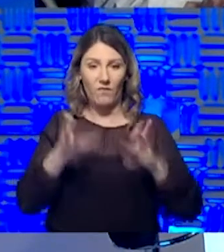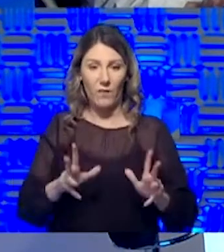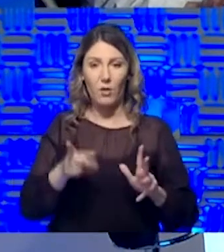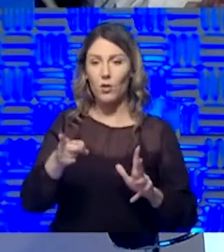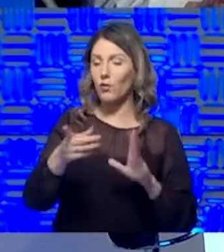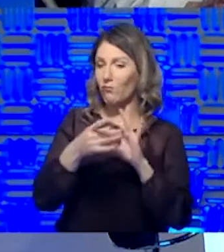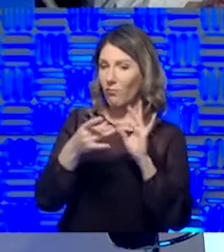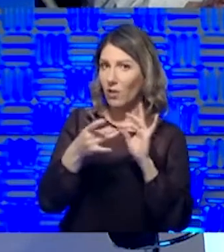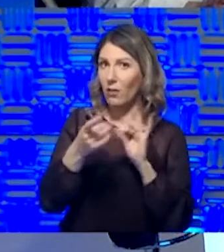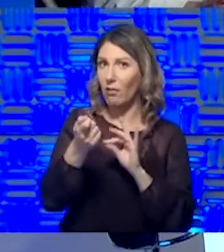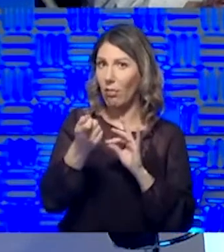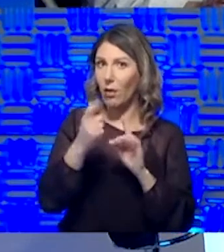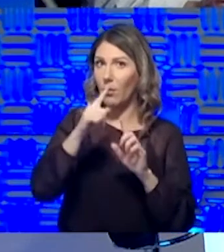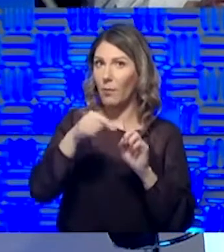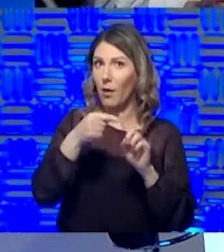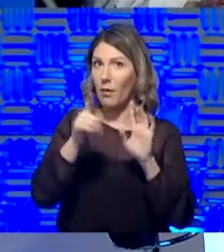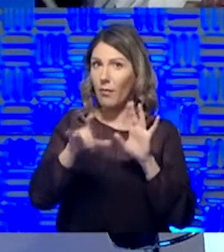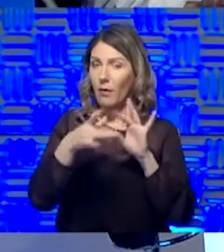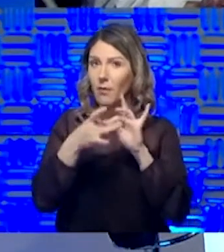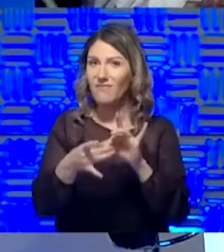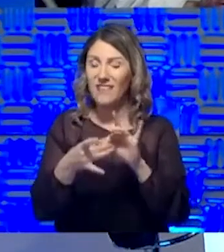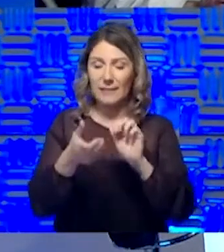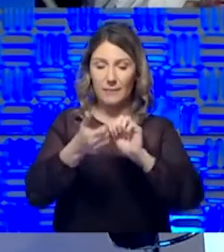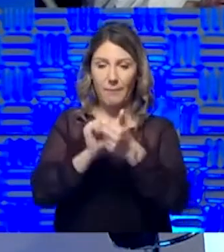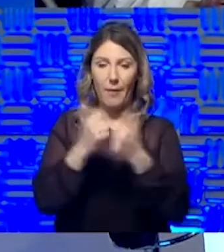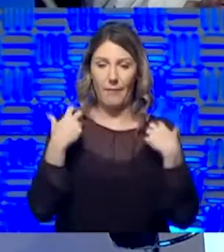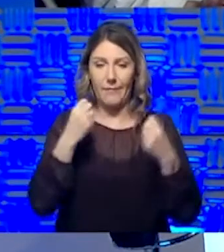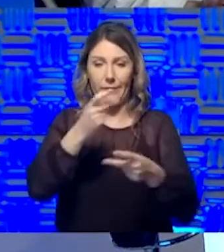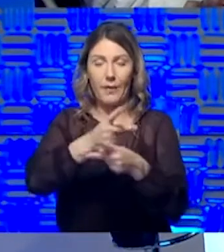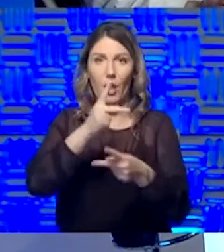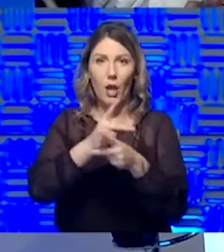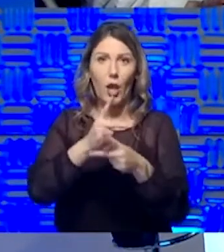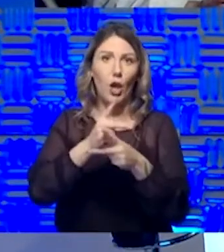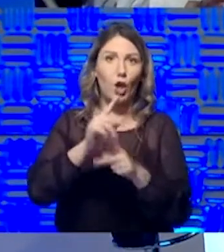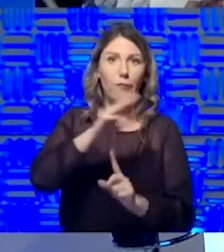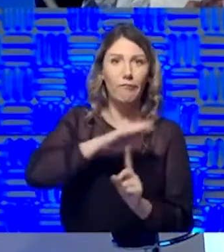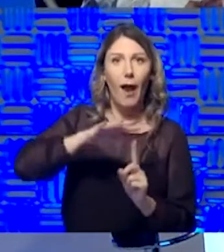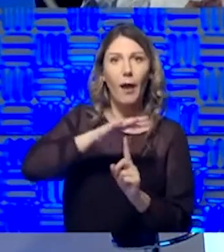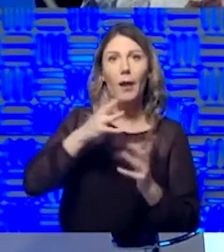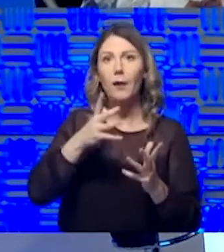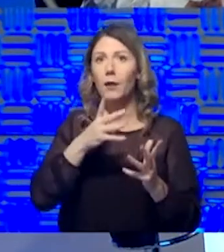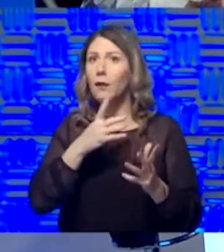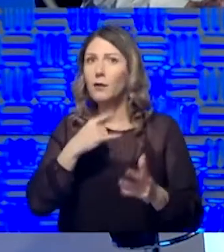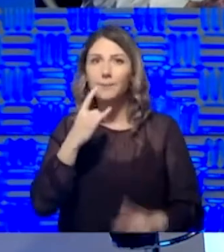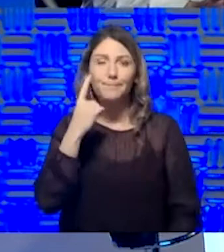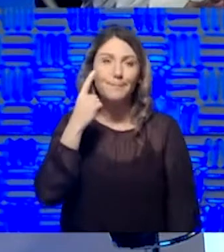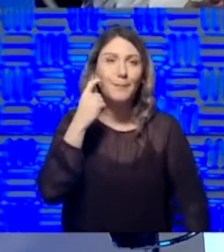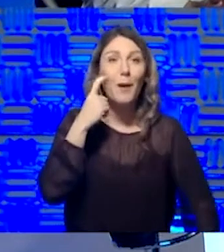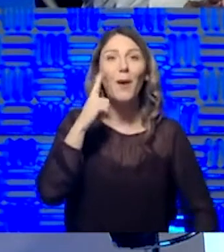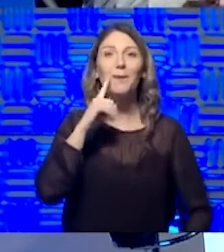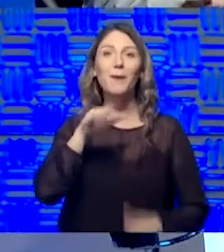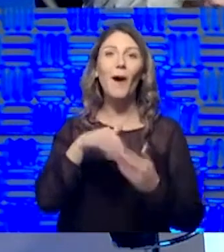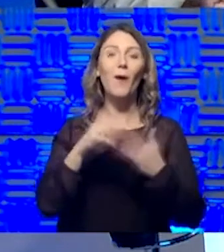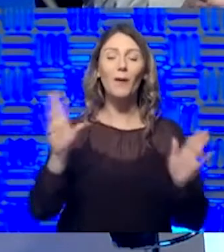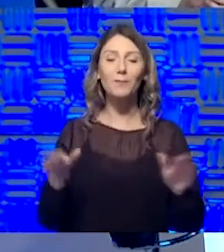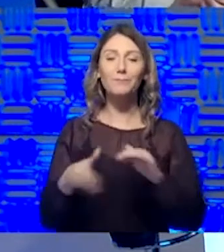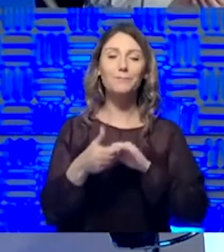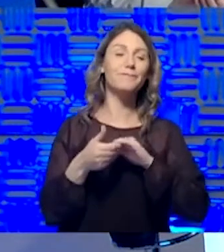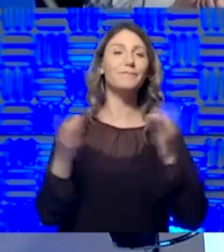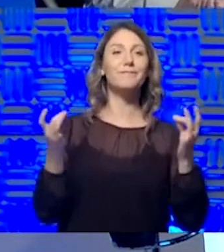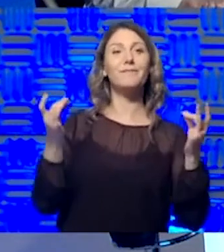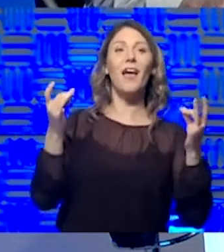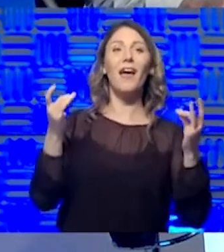talked a little bit about that this is a competitive healthcare environment. I mean, I don't suppose you all going to be joining hands and singing